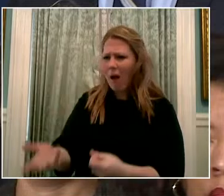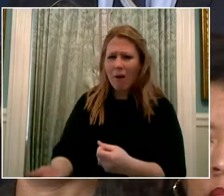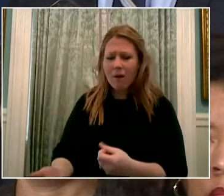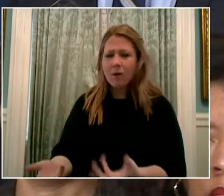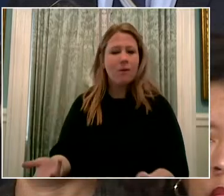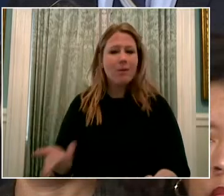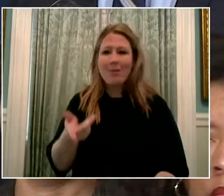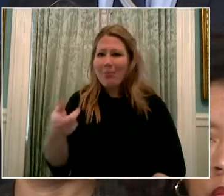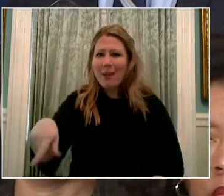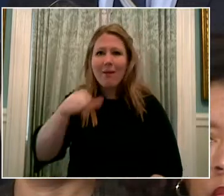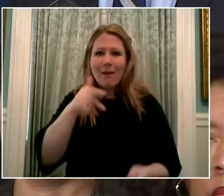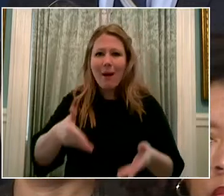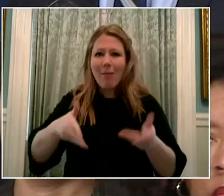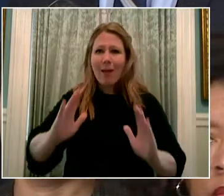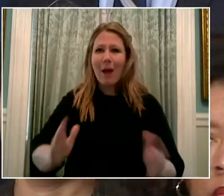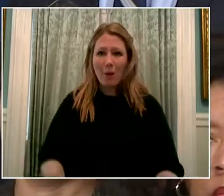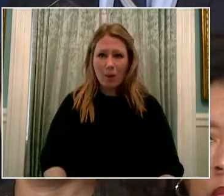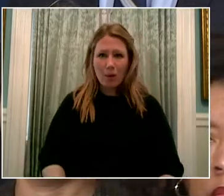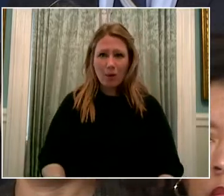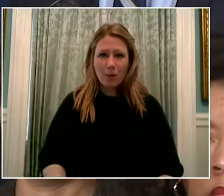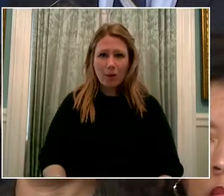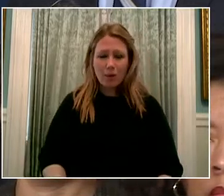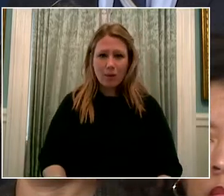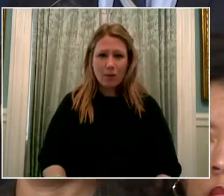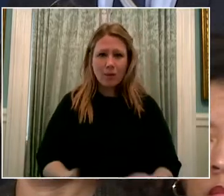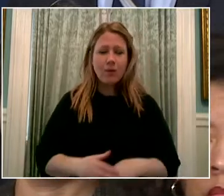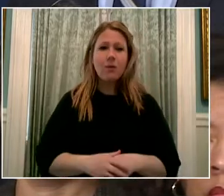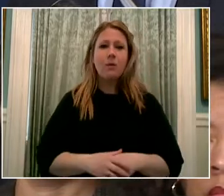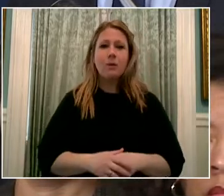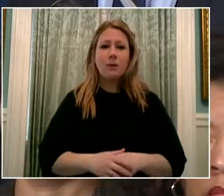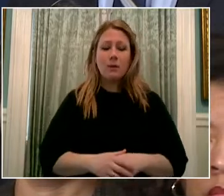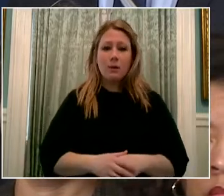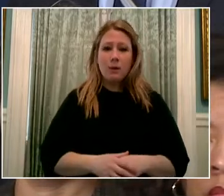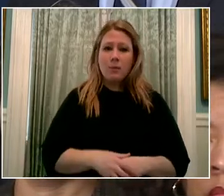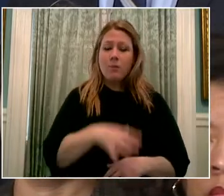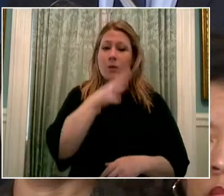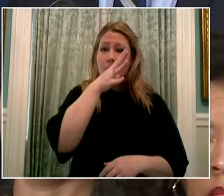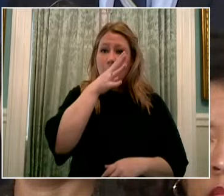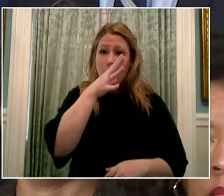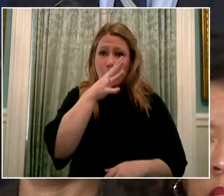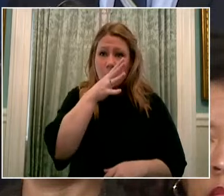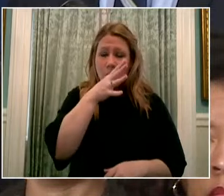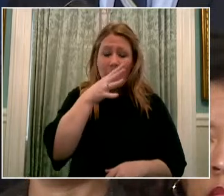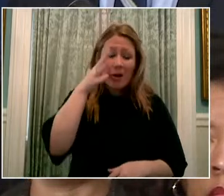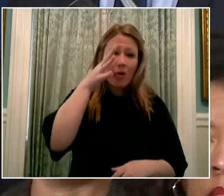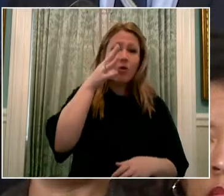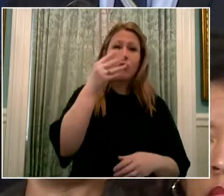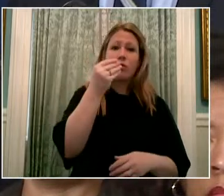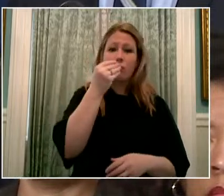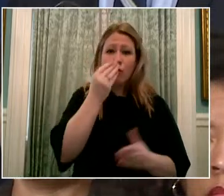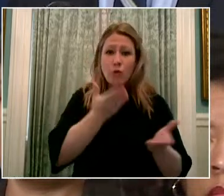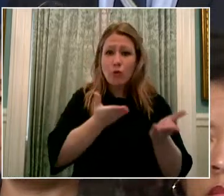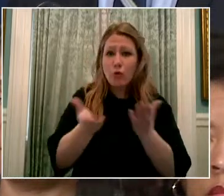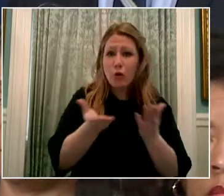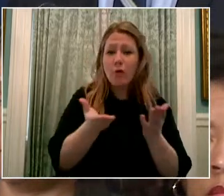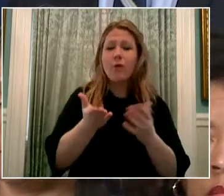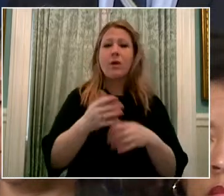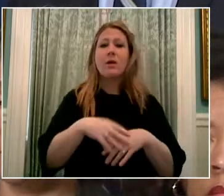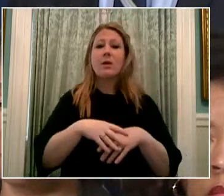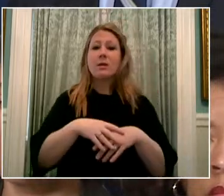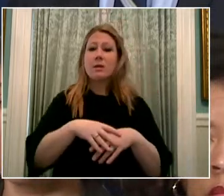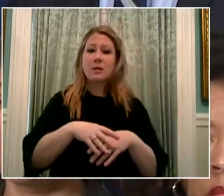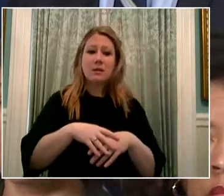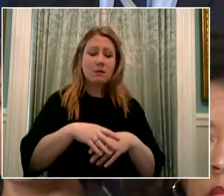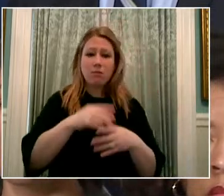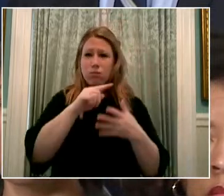wrong. The agriculture, food service, transportation, manufacturing fields, they're all